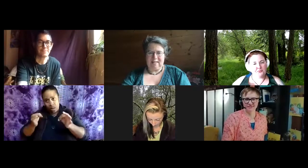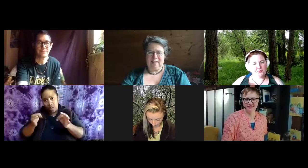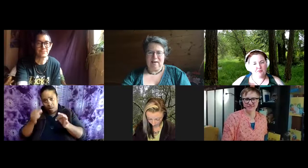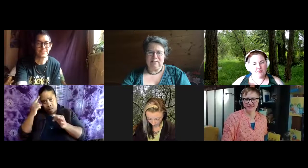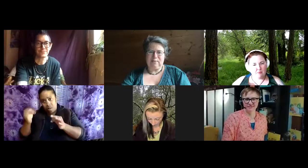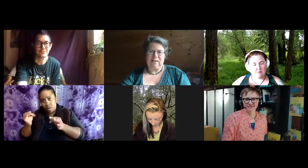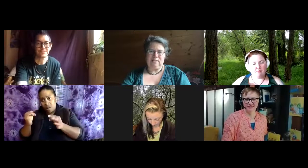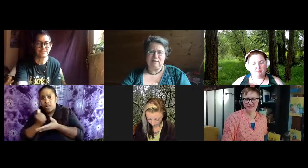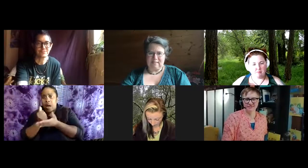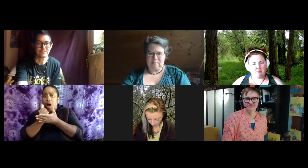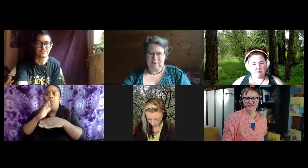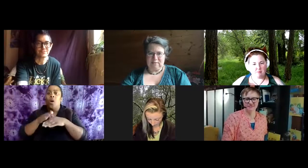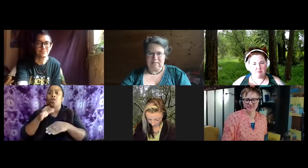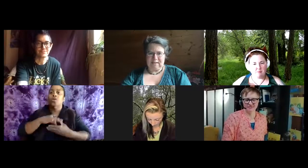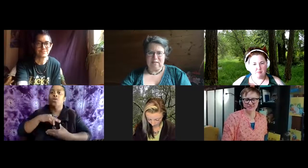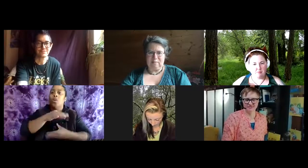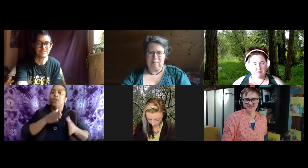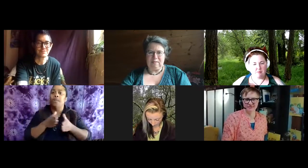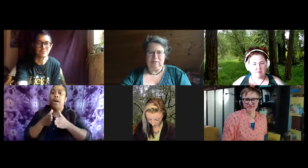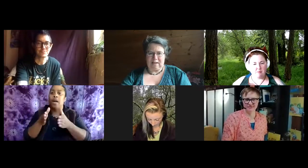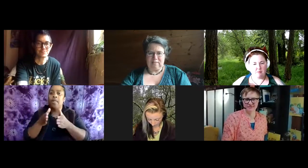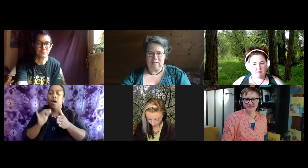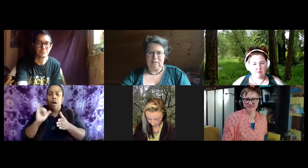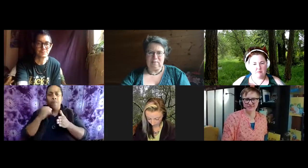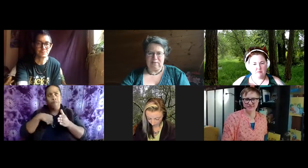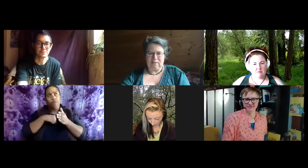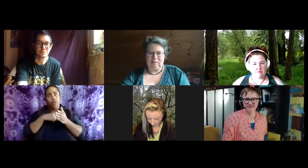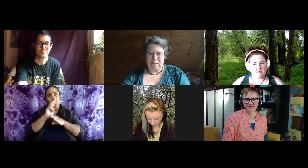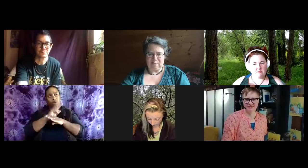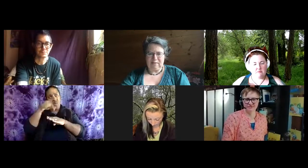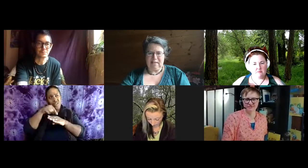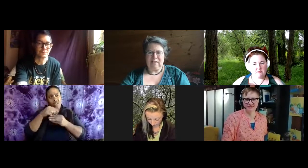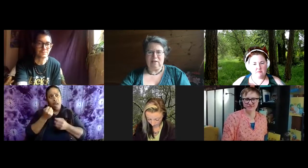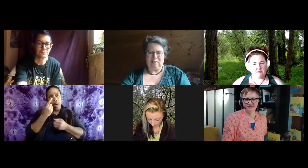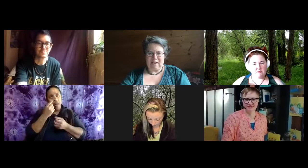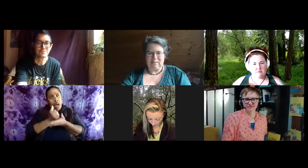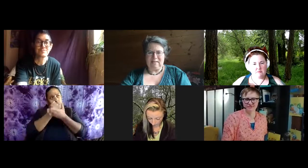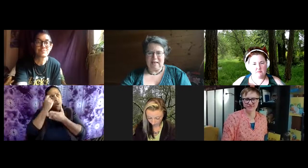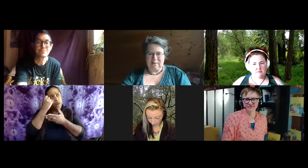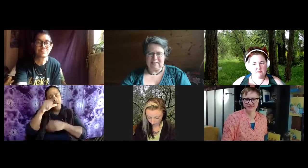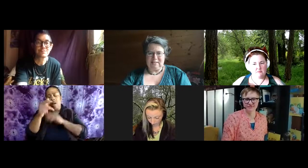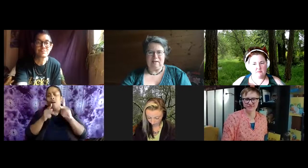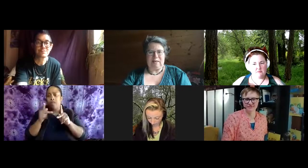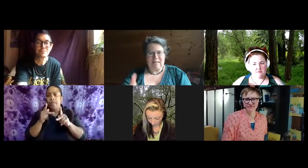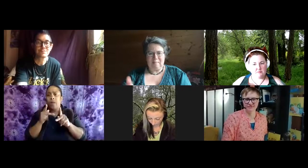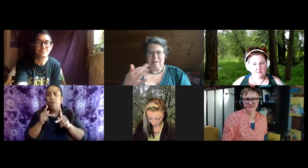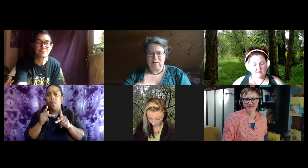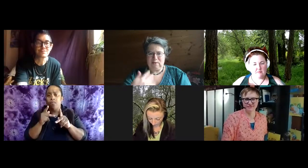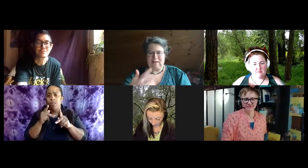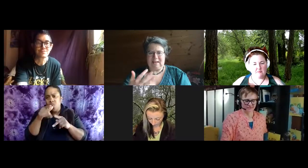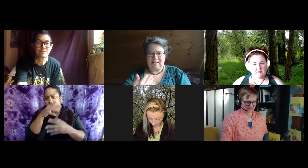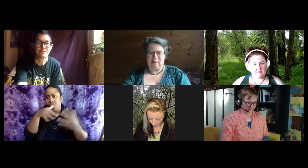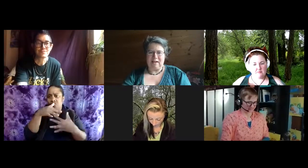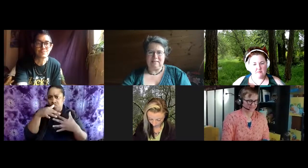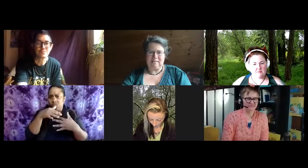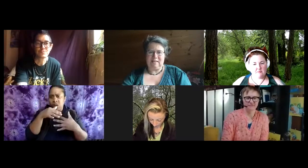path. Also, we can use this to help you understand other people in your life. You can show me photos of people that you're interacting with now, and I can talk about them and you